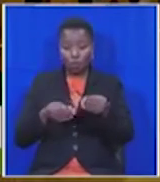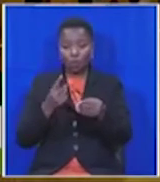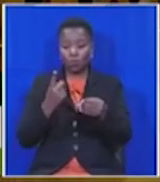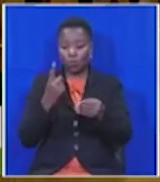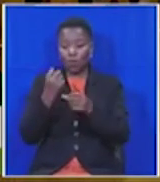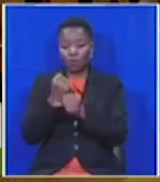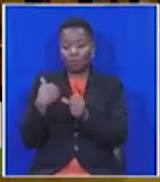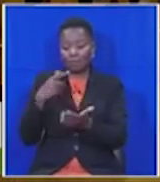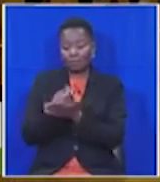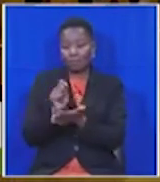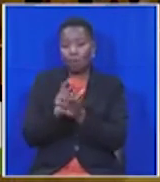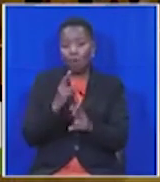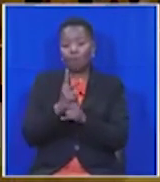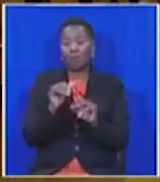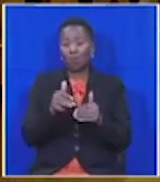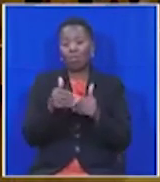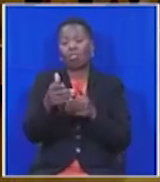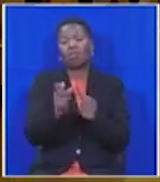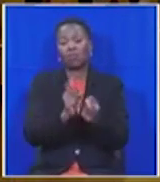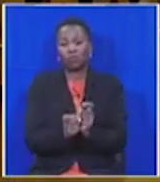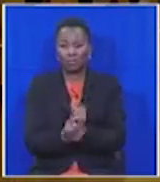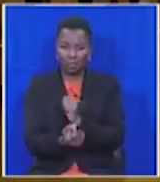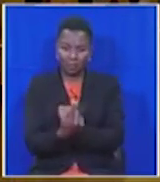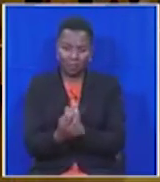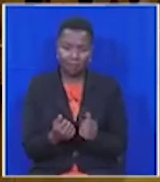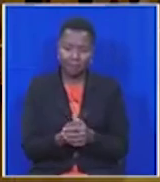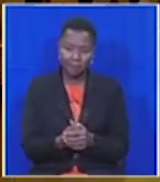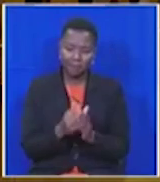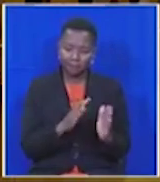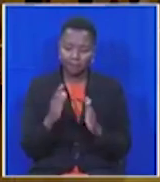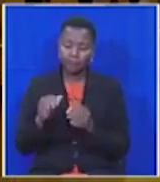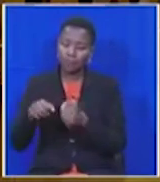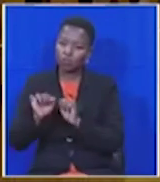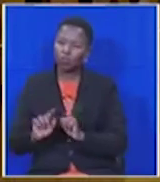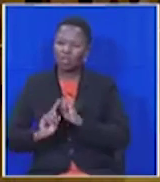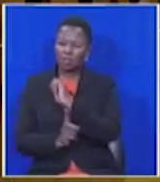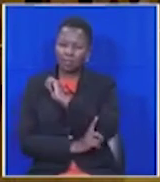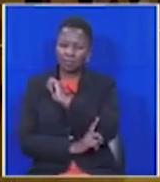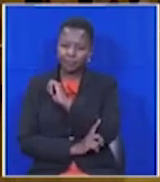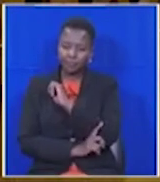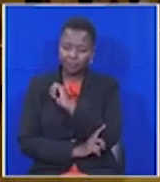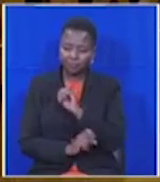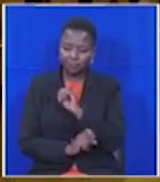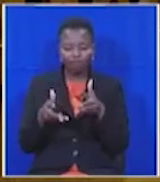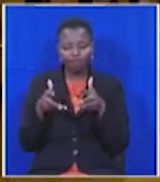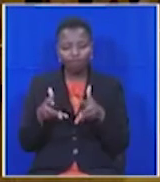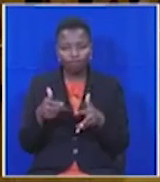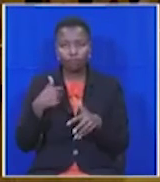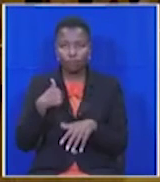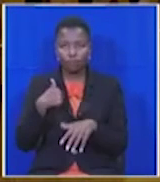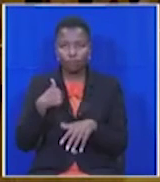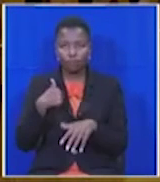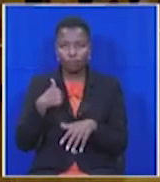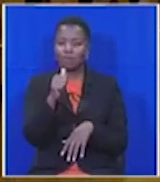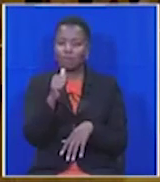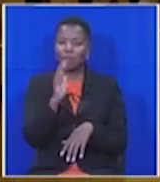to wait another 21 years for changes. Chairperson, in conclusion, I must say I was going